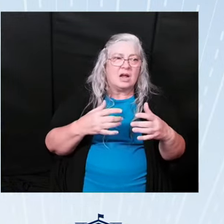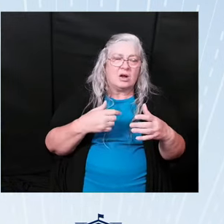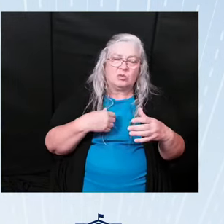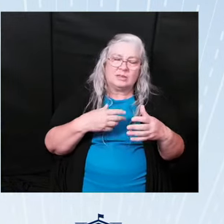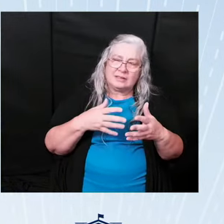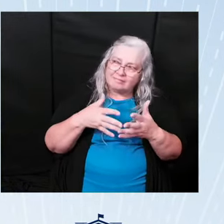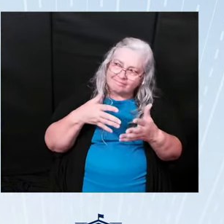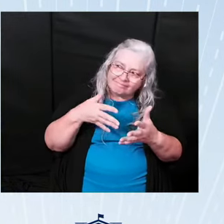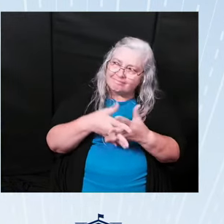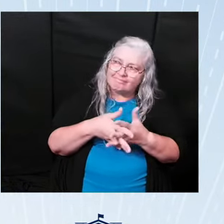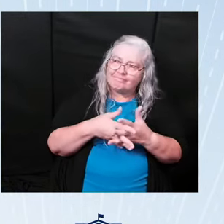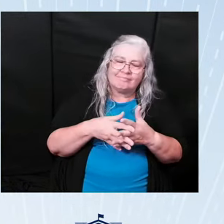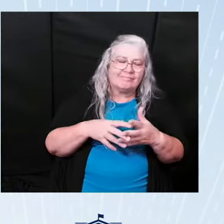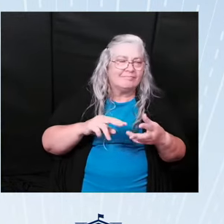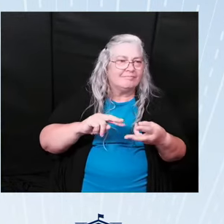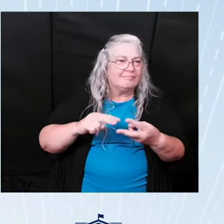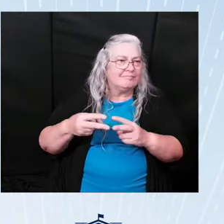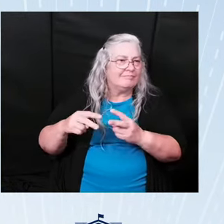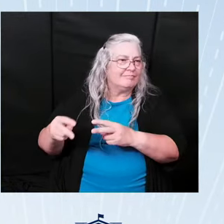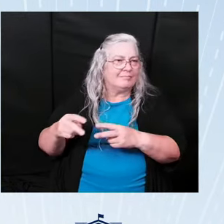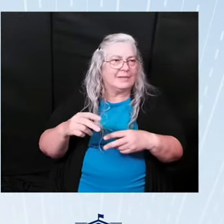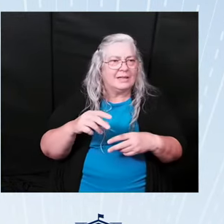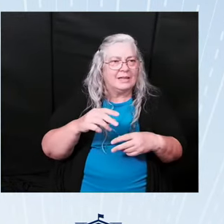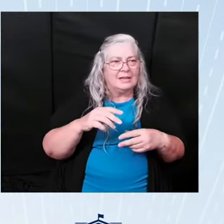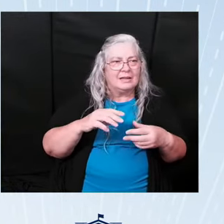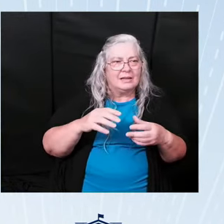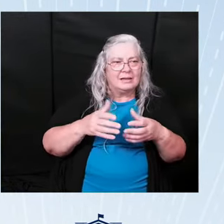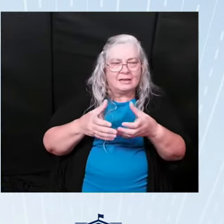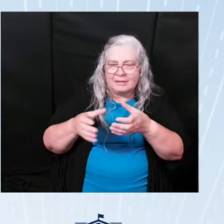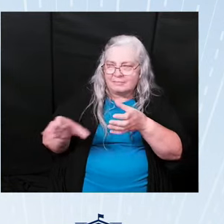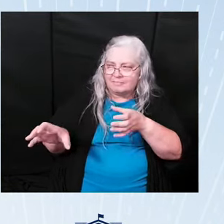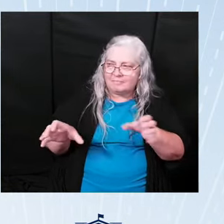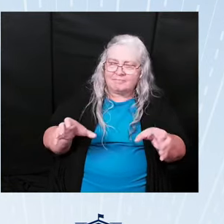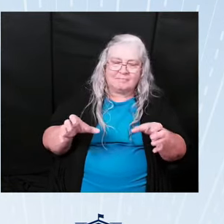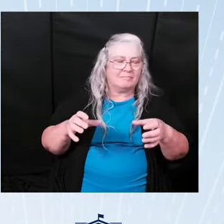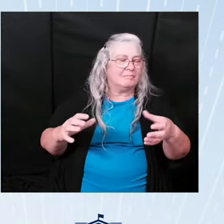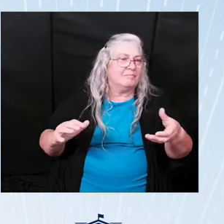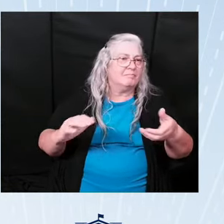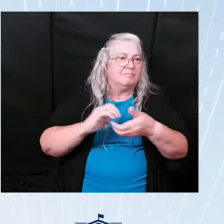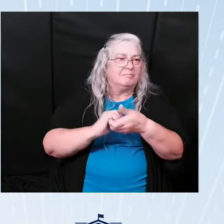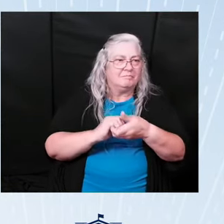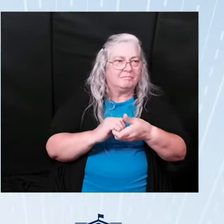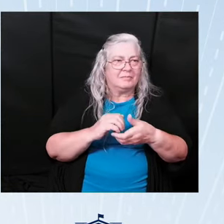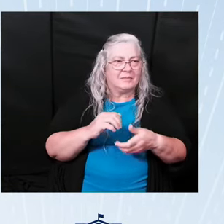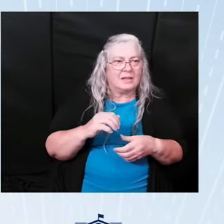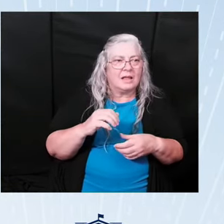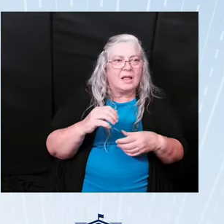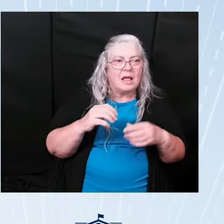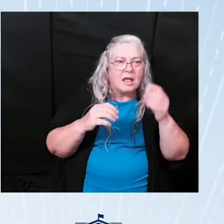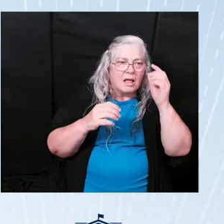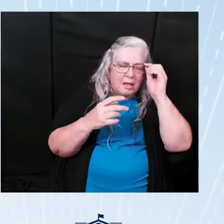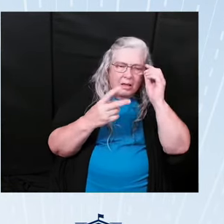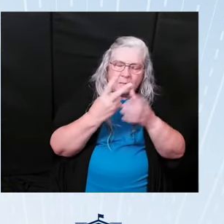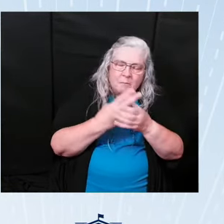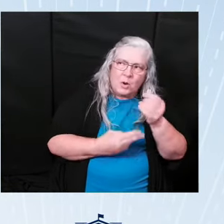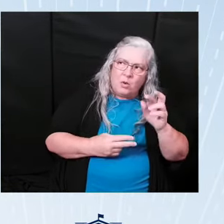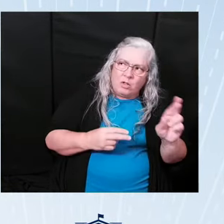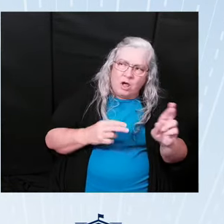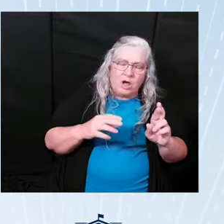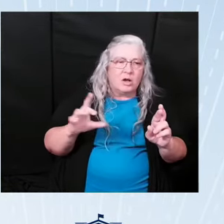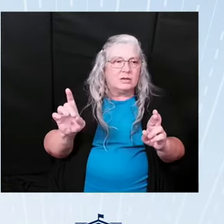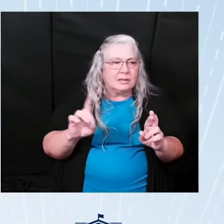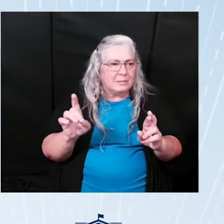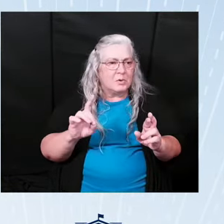of everything that we do. It is the river that runs through it, if you will. We're seeing worsening climate impacts in communities